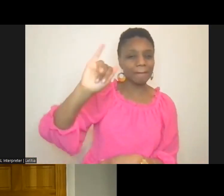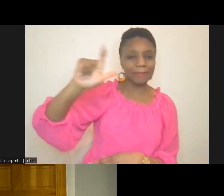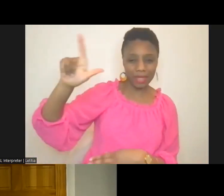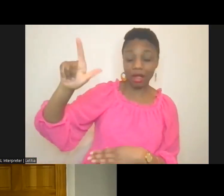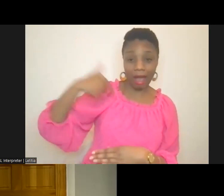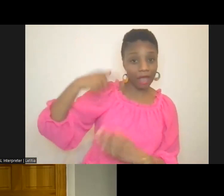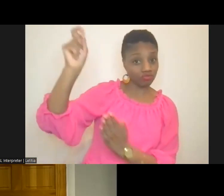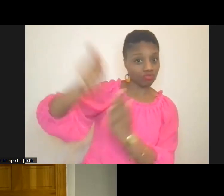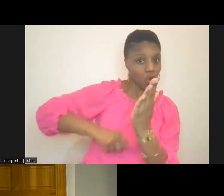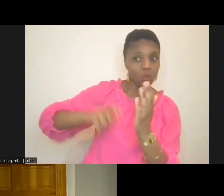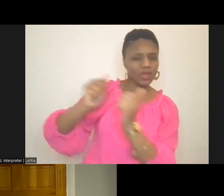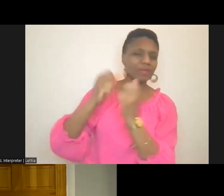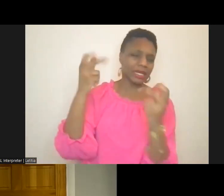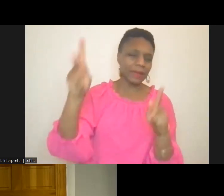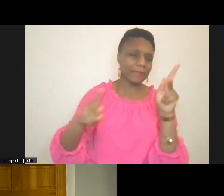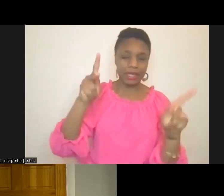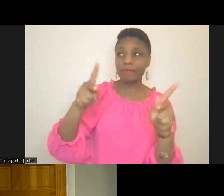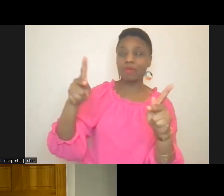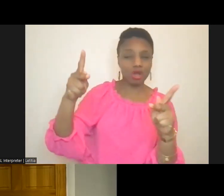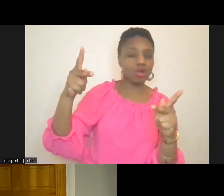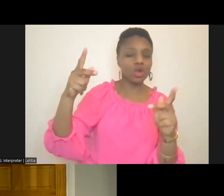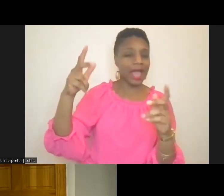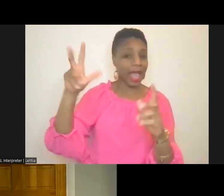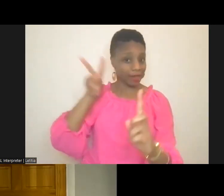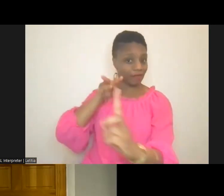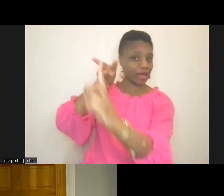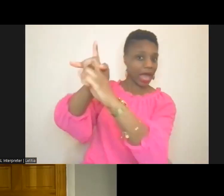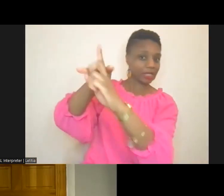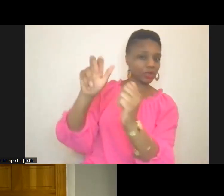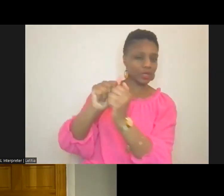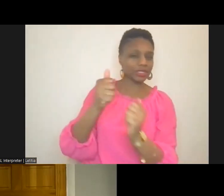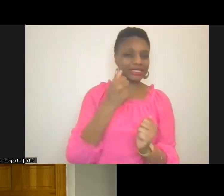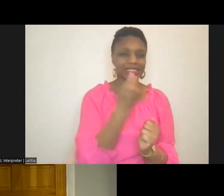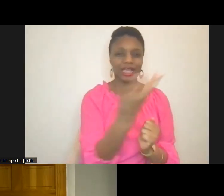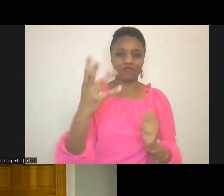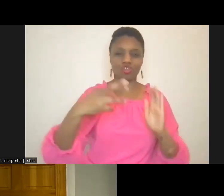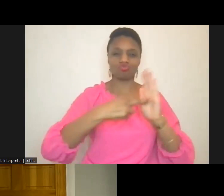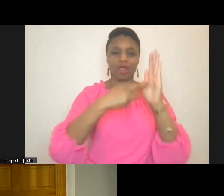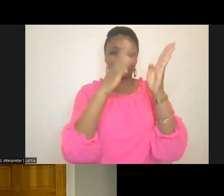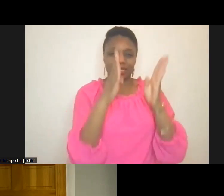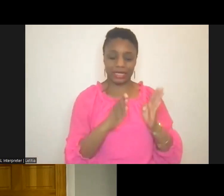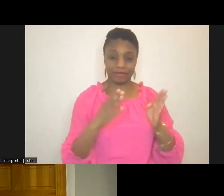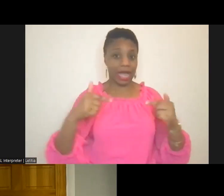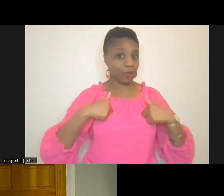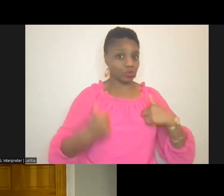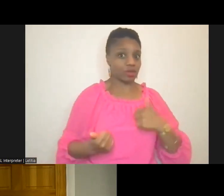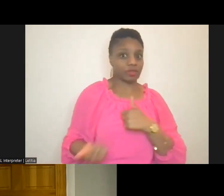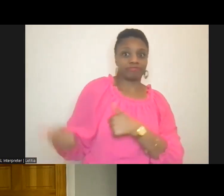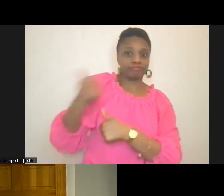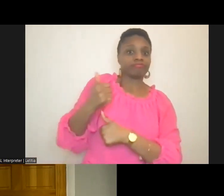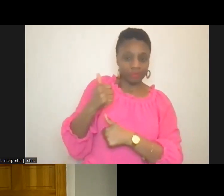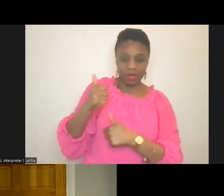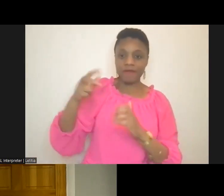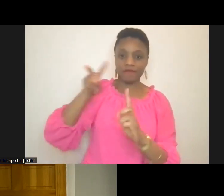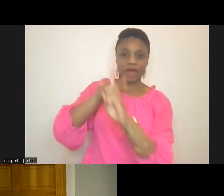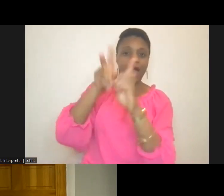and filed it with many other reps, but I was a lead filer in the House of this bill. I think in